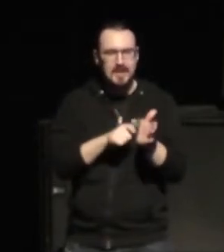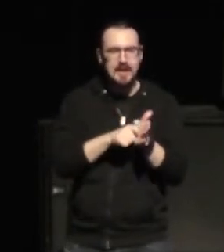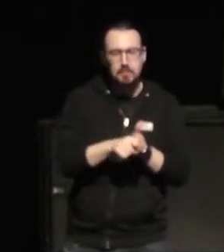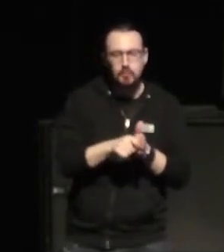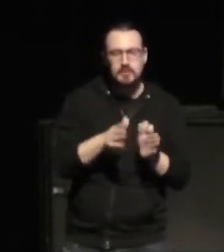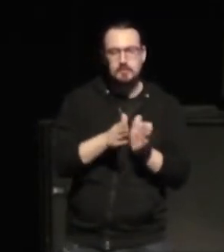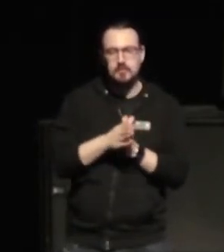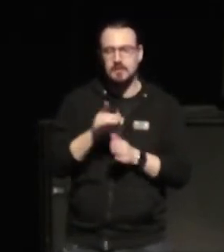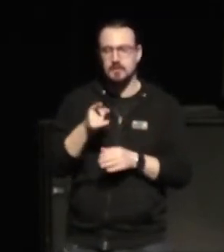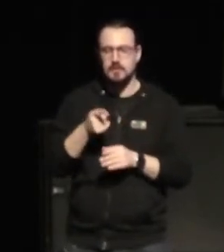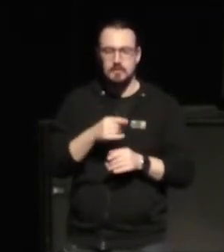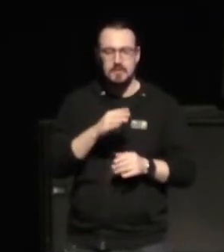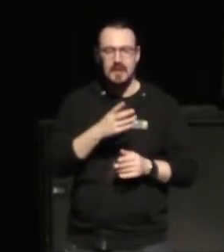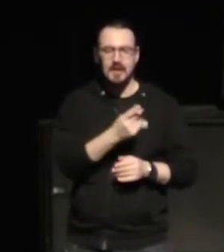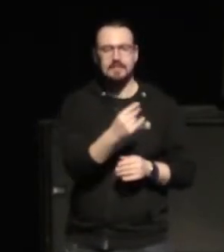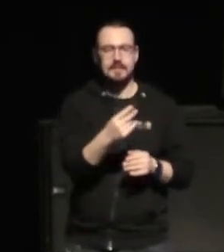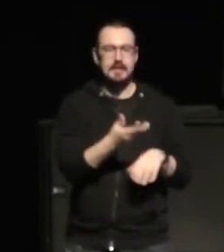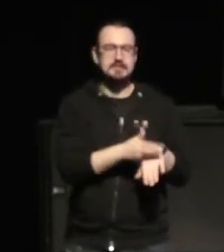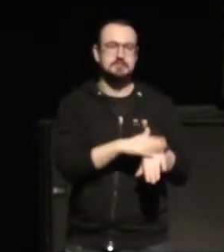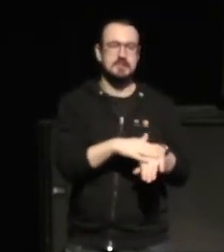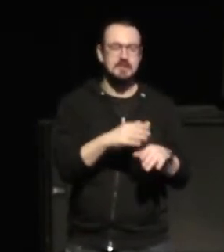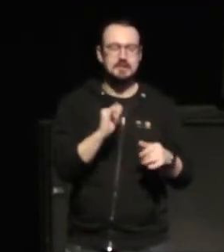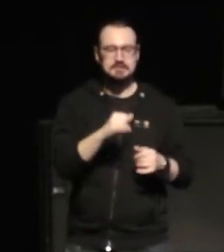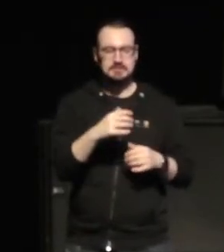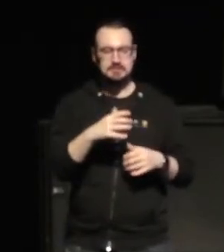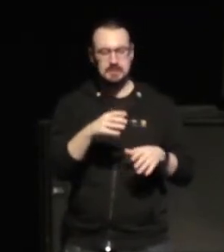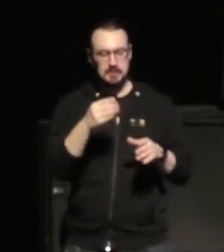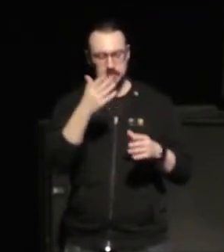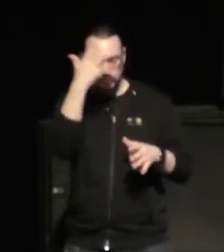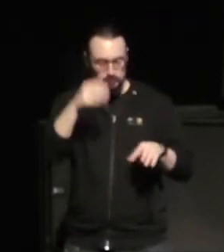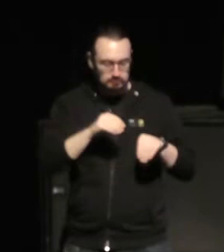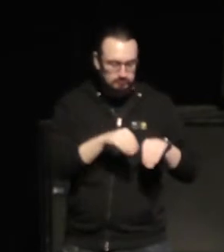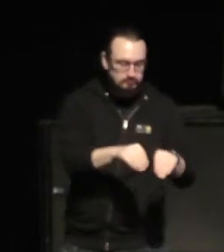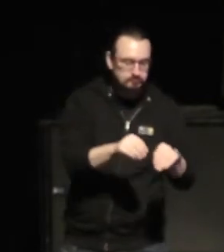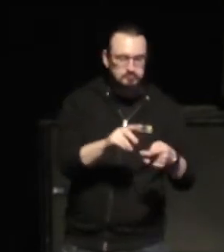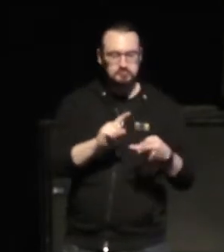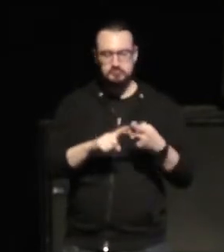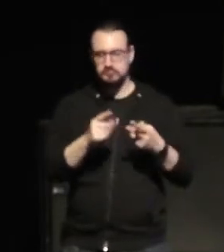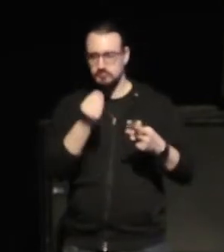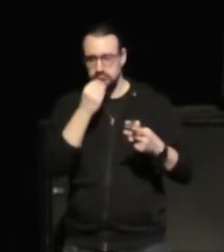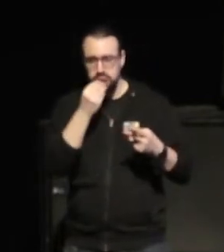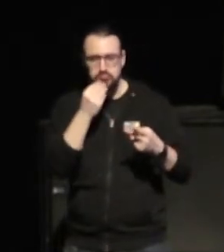top senior experts in agriculture, nutrition,